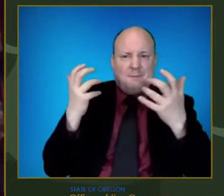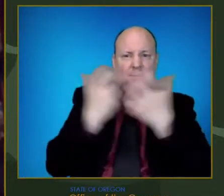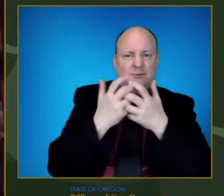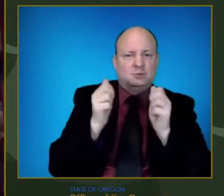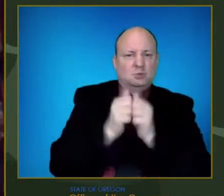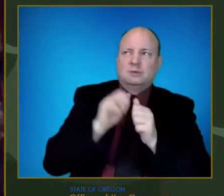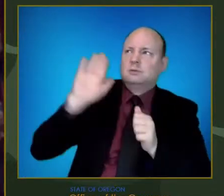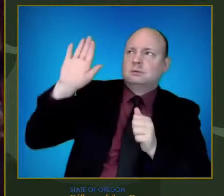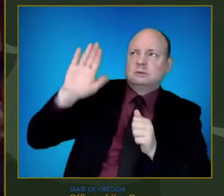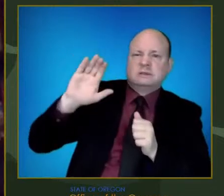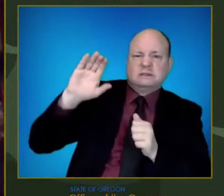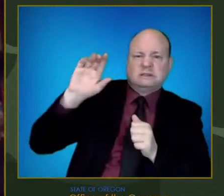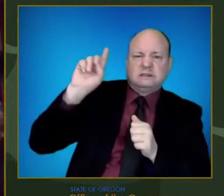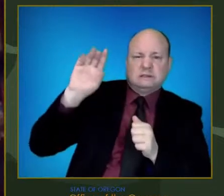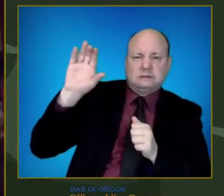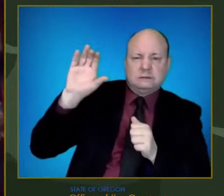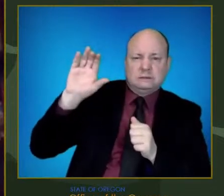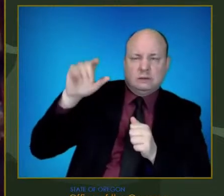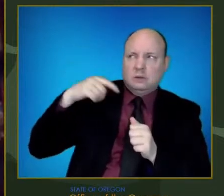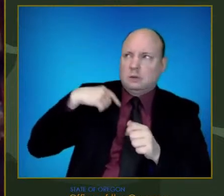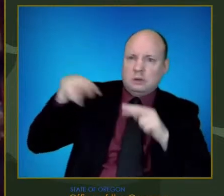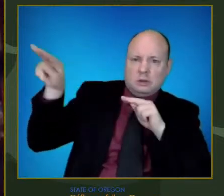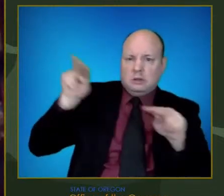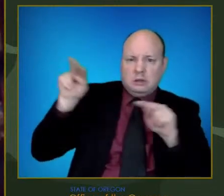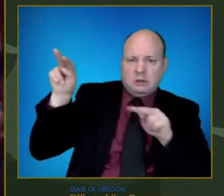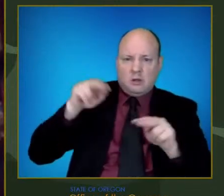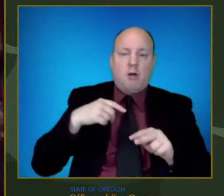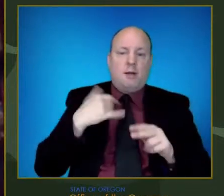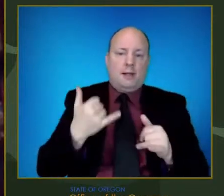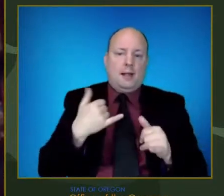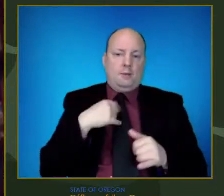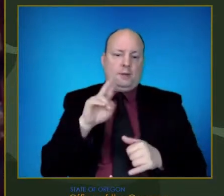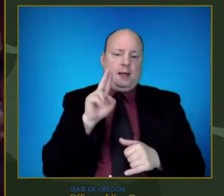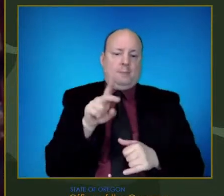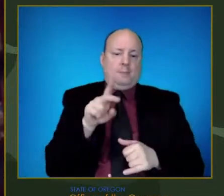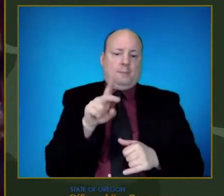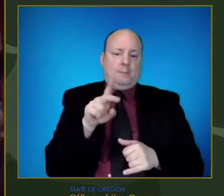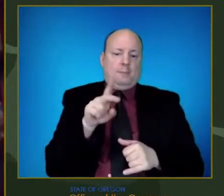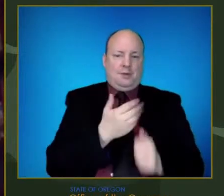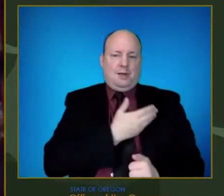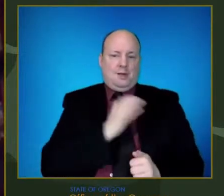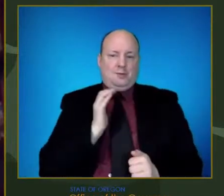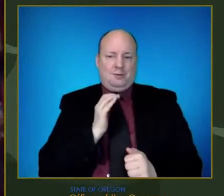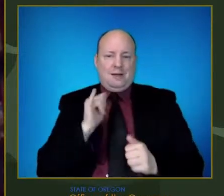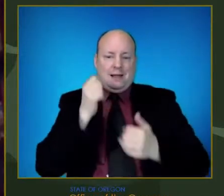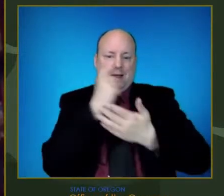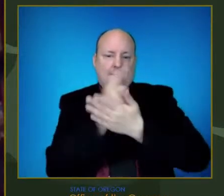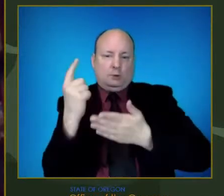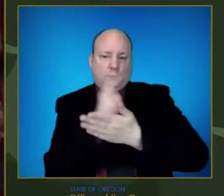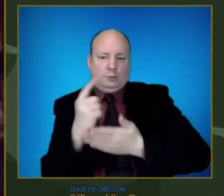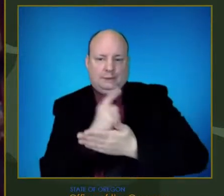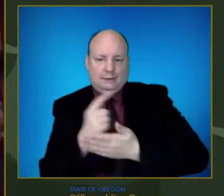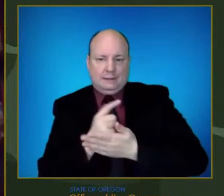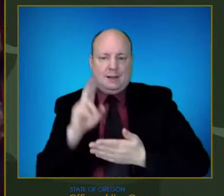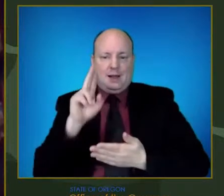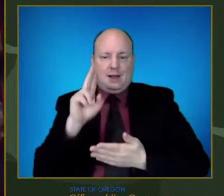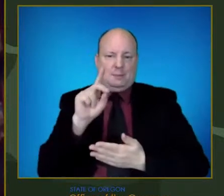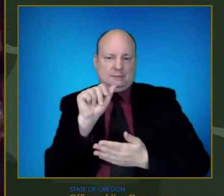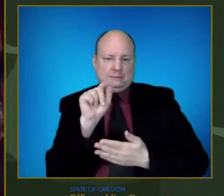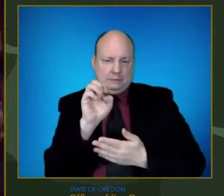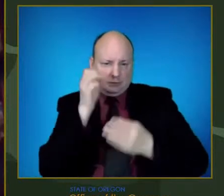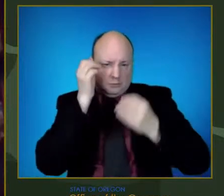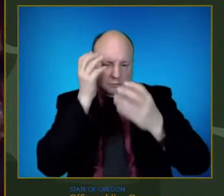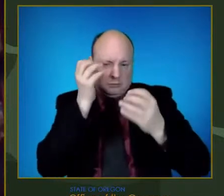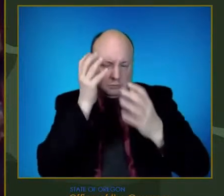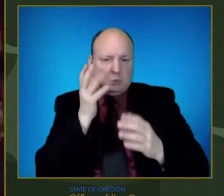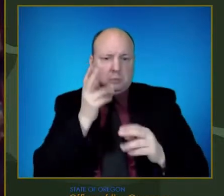data today, and it will be updated weekly moving forward. Oregon will continue to ask all laboratory partners to report